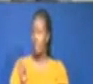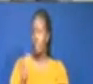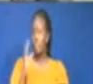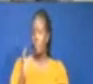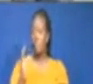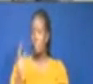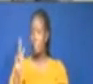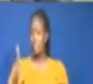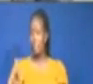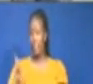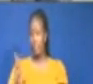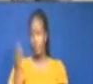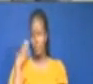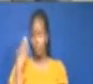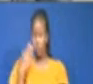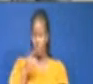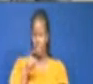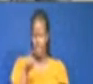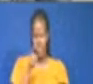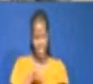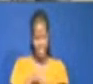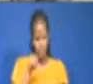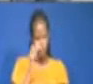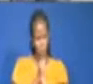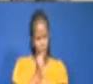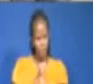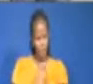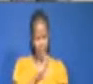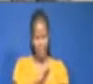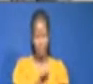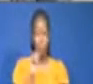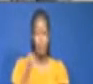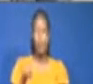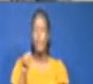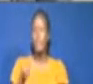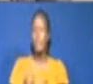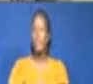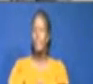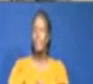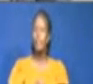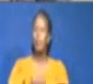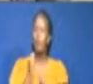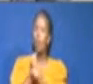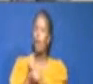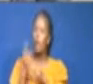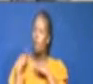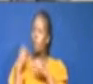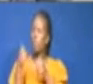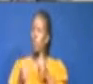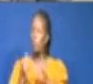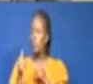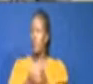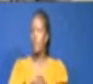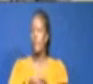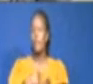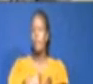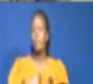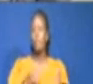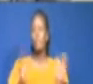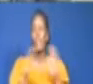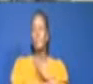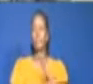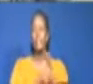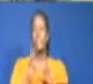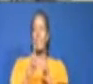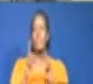CCK then. At the time, were you working for CCK? Yes. At what level? I was an assistant director. How many of you bought